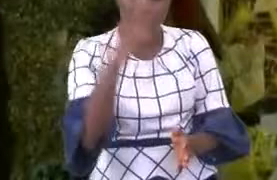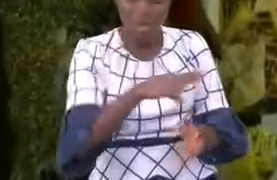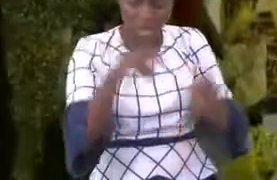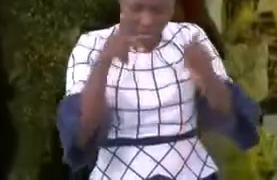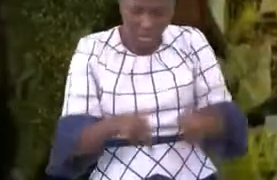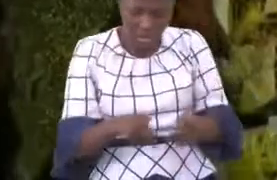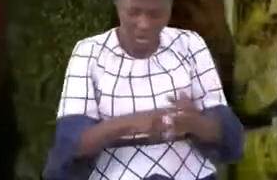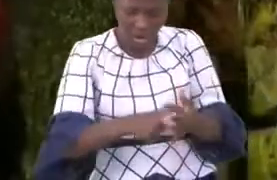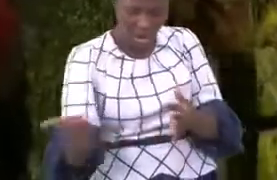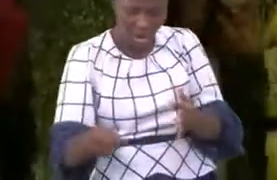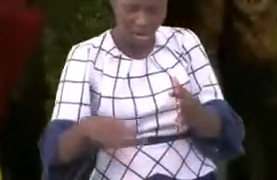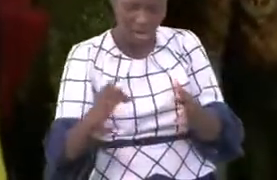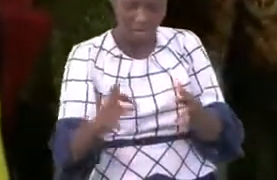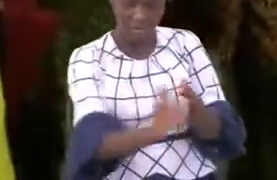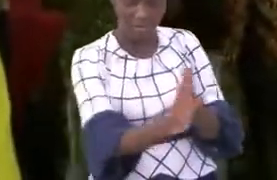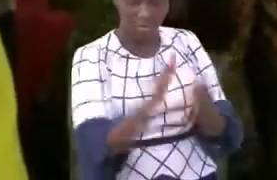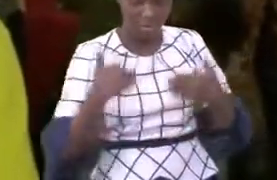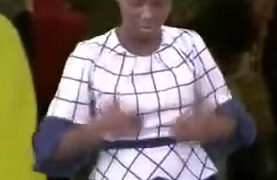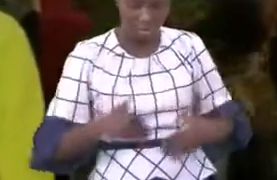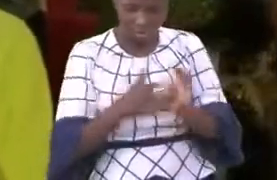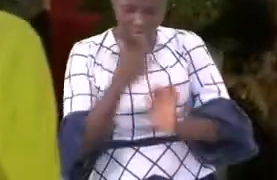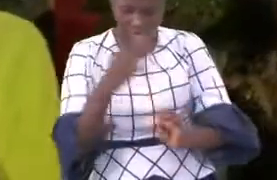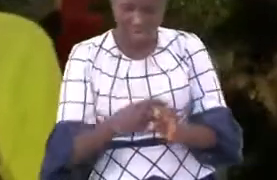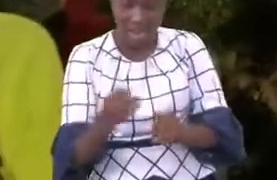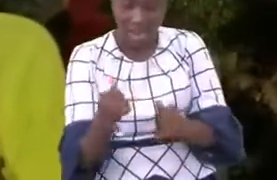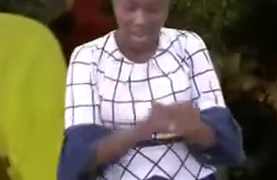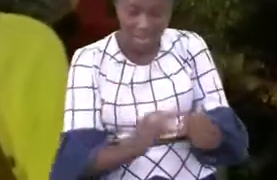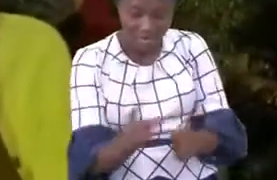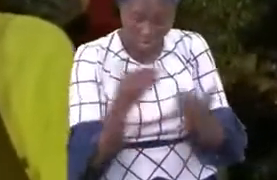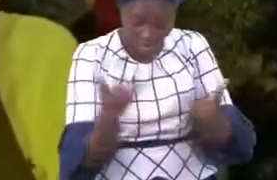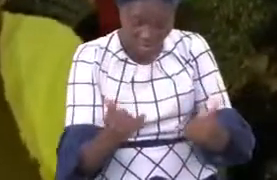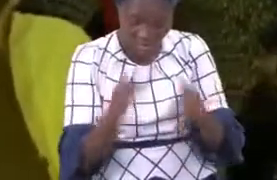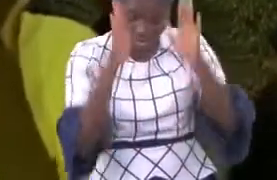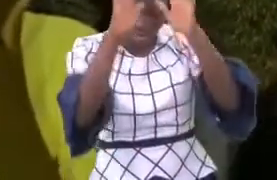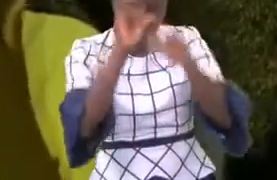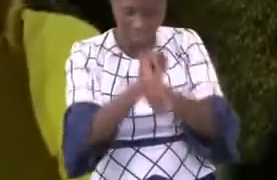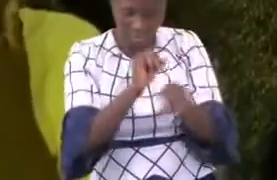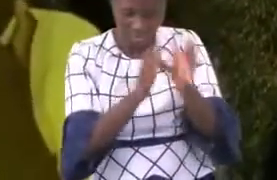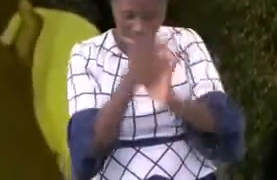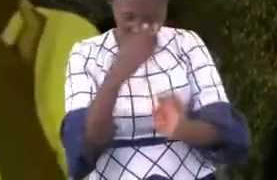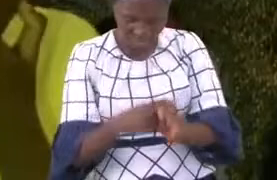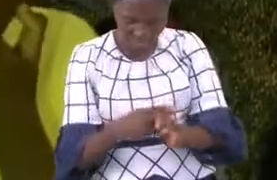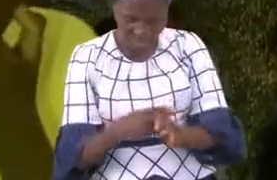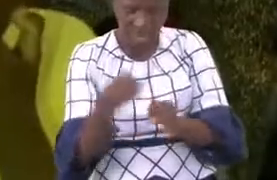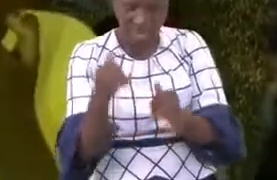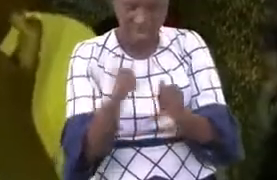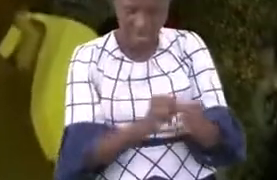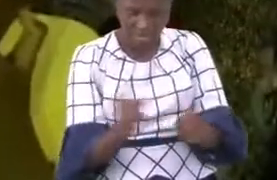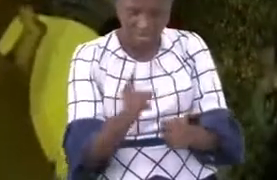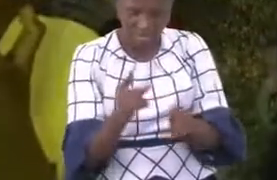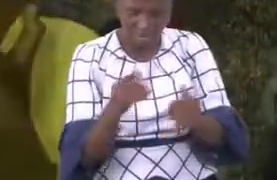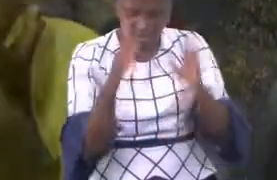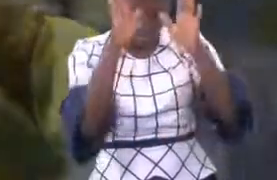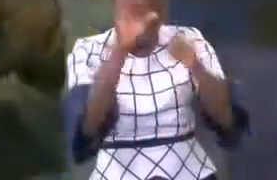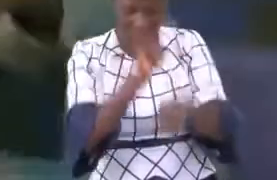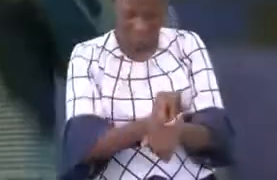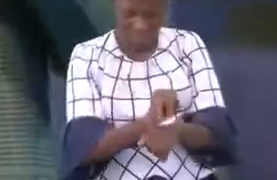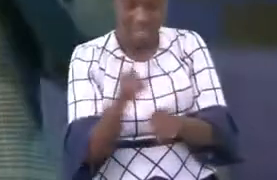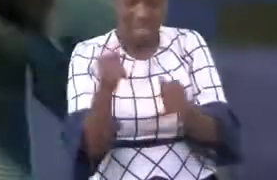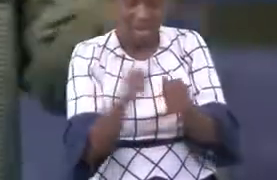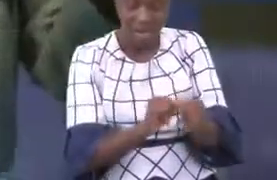now, miracle. Everywhere, healing. Everywhere, deliverance.